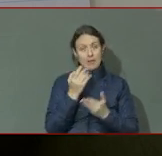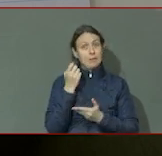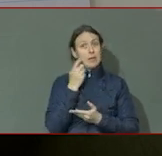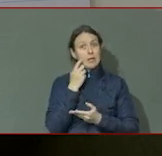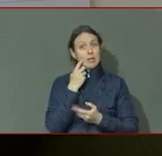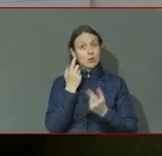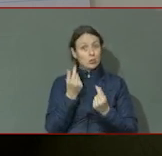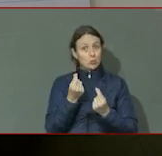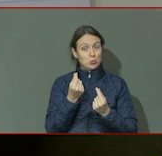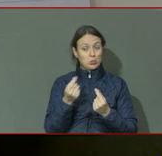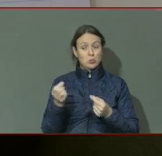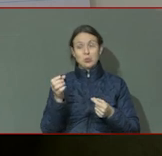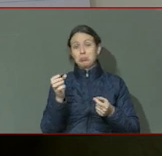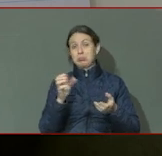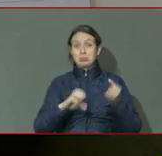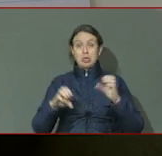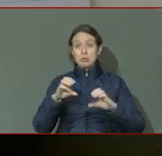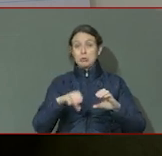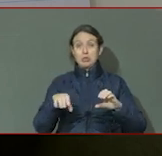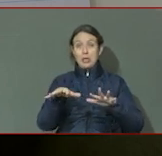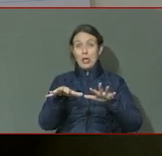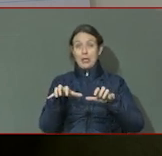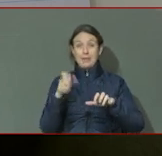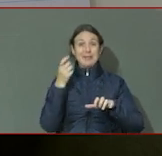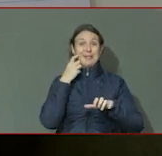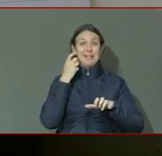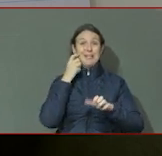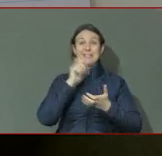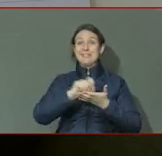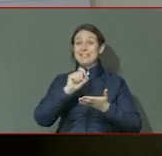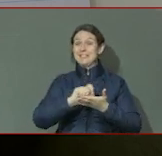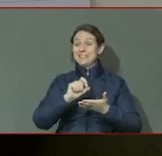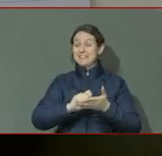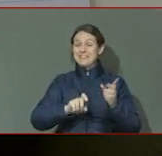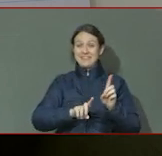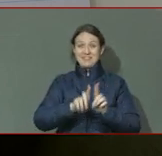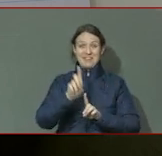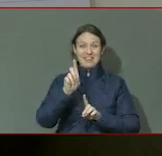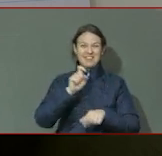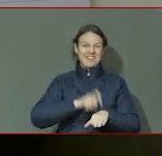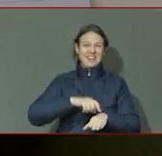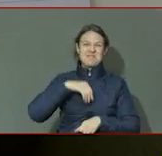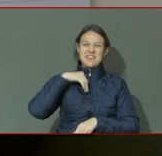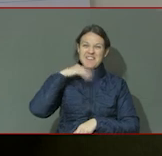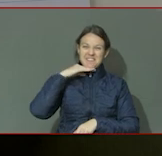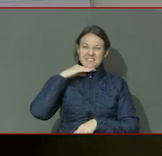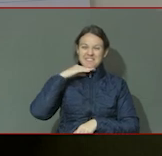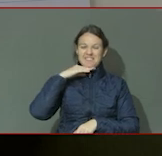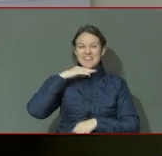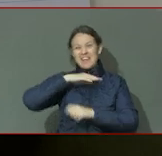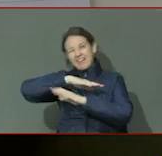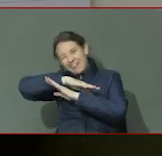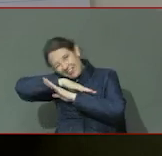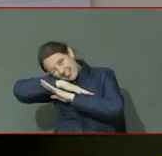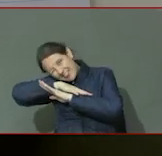a chemistry paper. It is easy, you have time left, you can sleep or leave